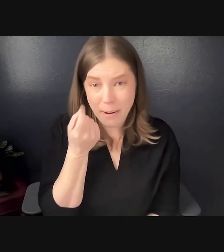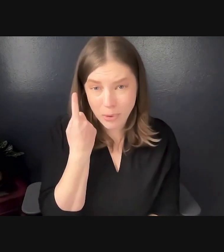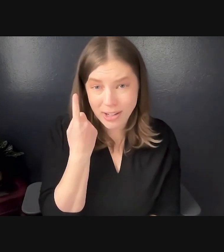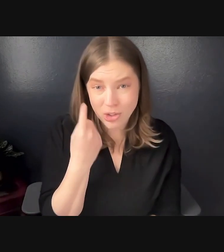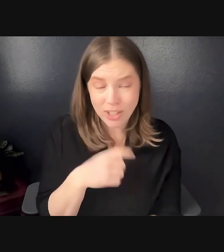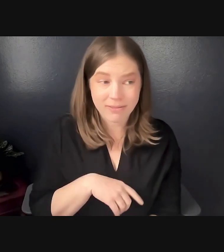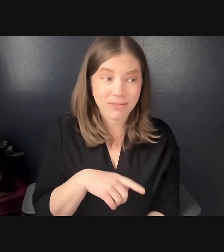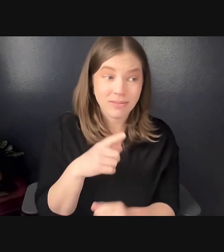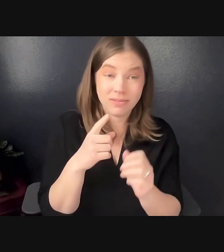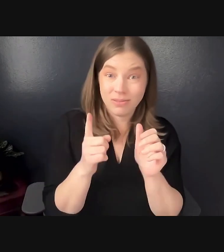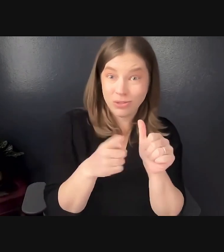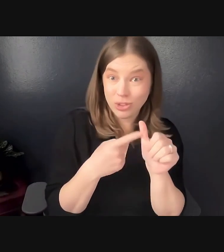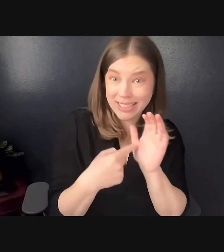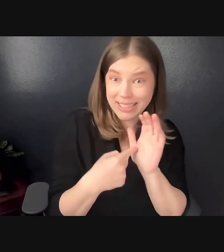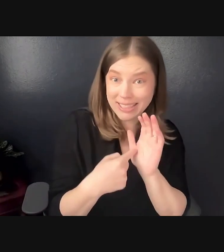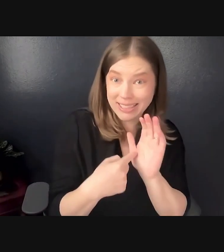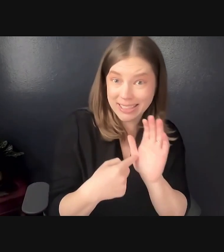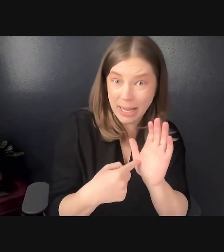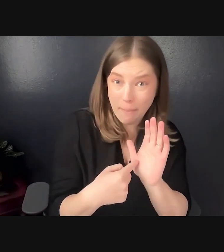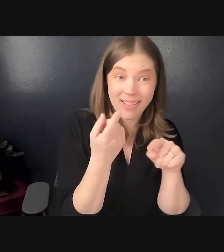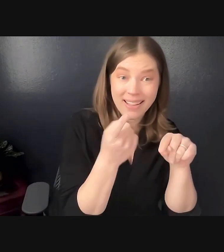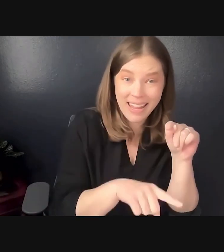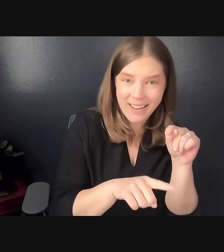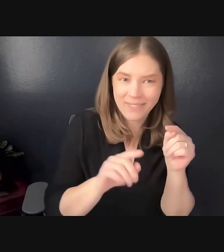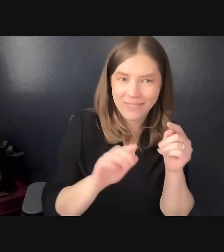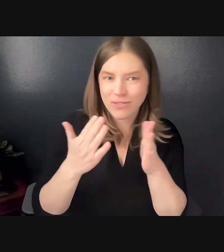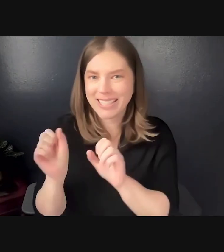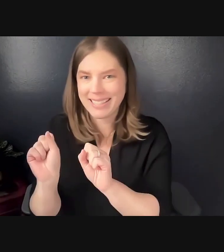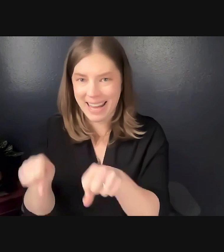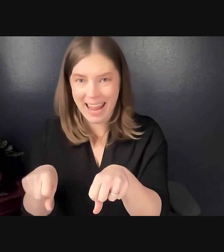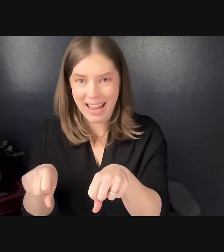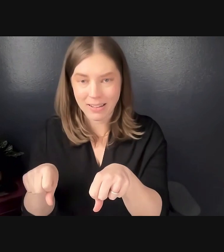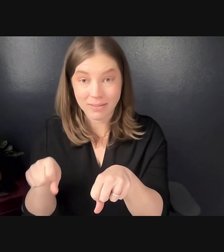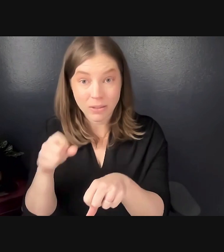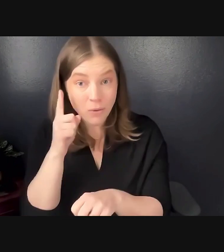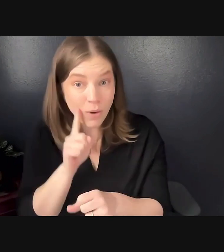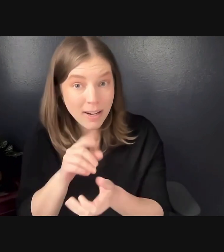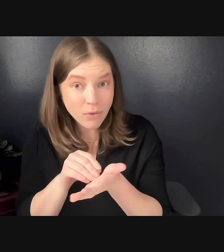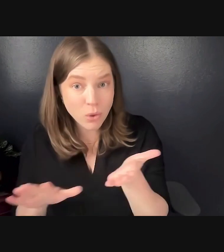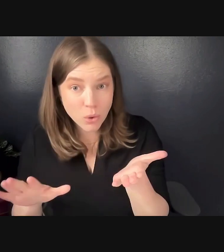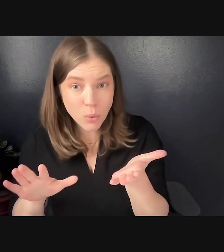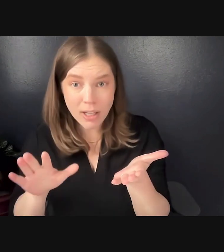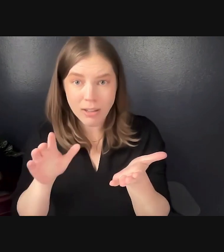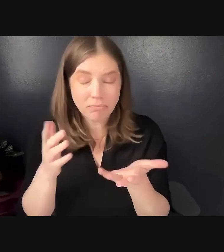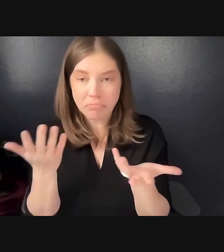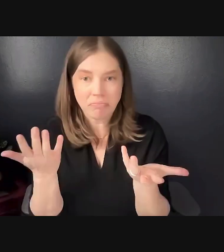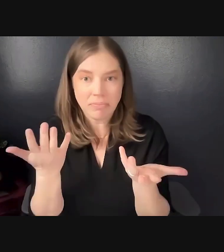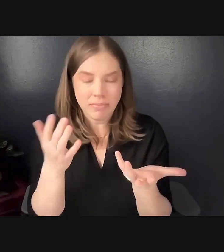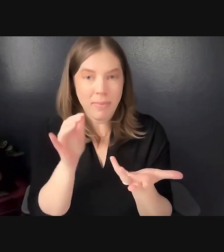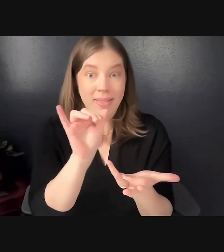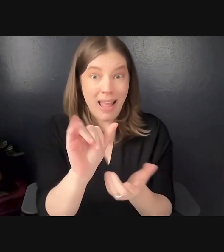You can see how even one incorrect word can make a world of difference. For example, can't versus